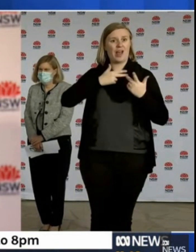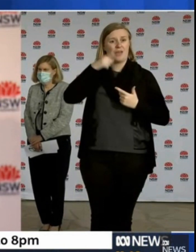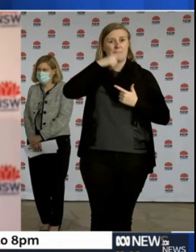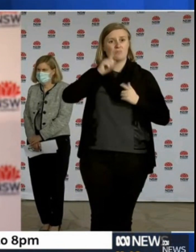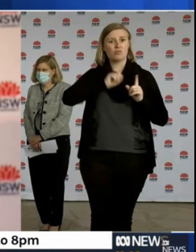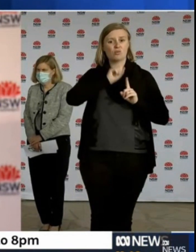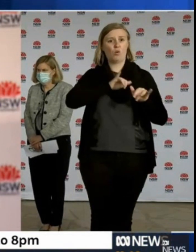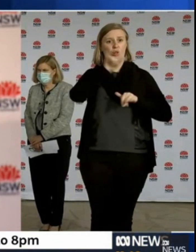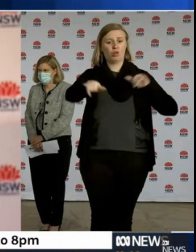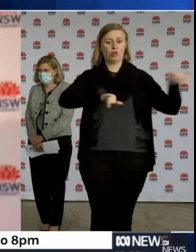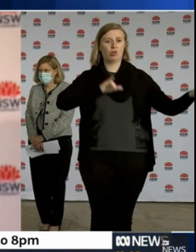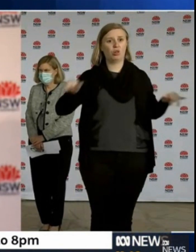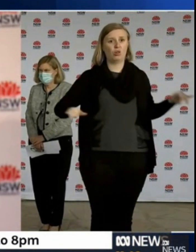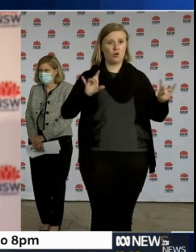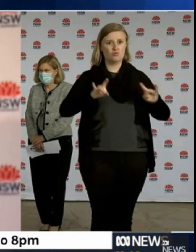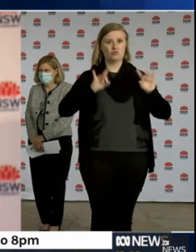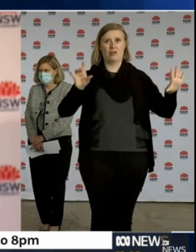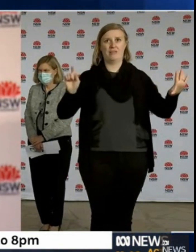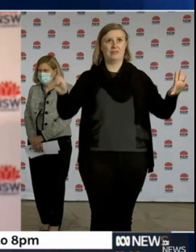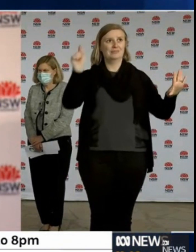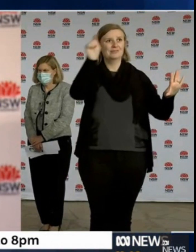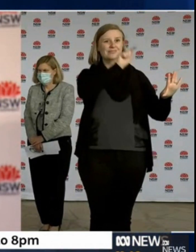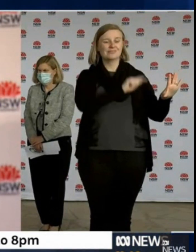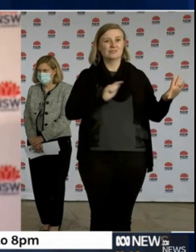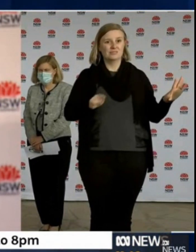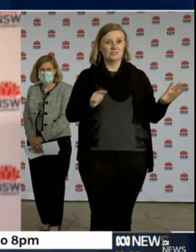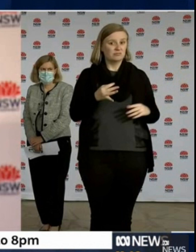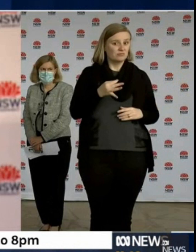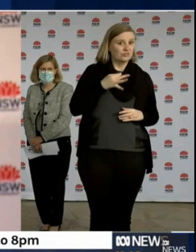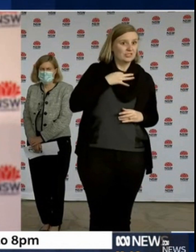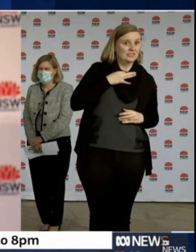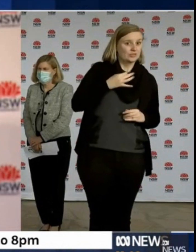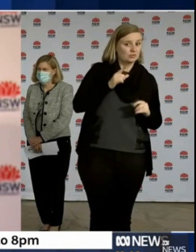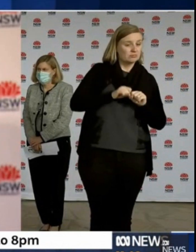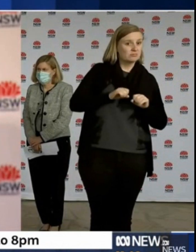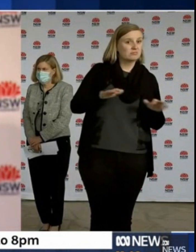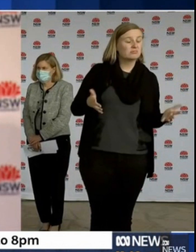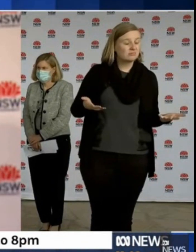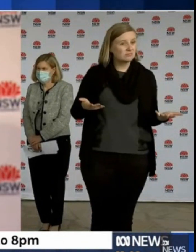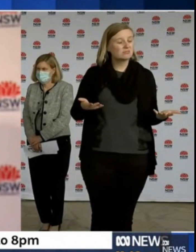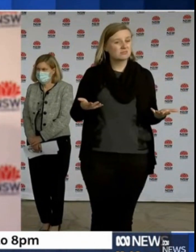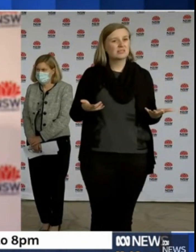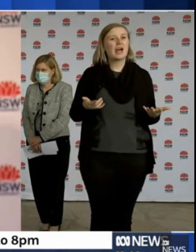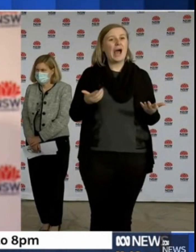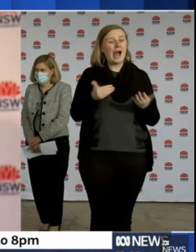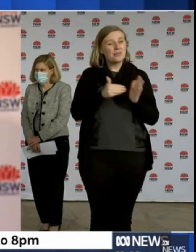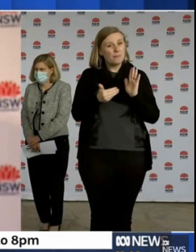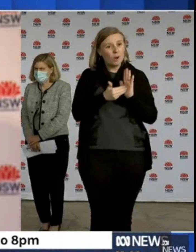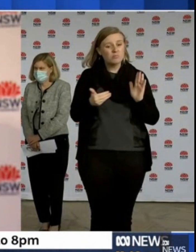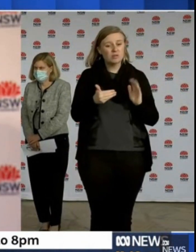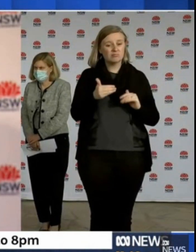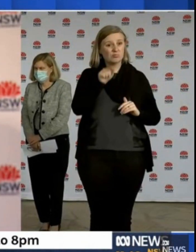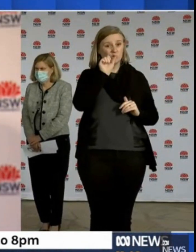spread across regions across Australia. So just because there isn't a case there now doesn't mean the threat's not there. And we have